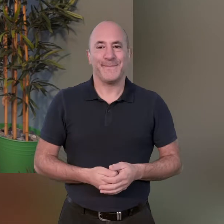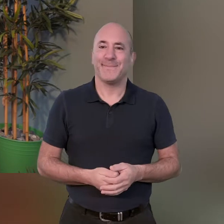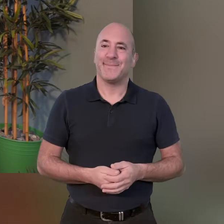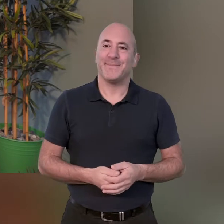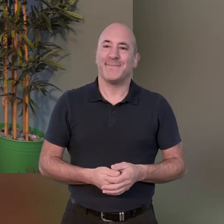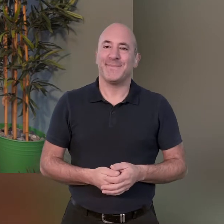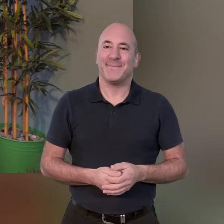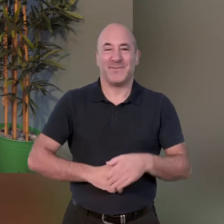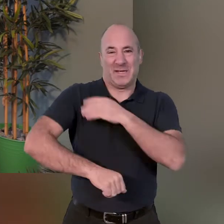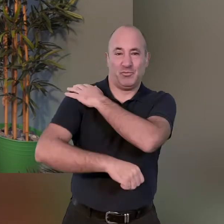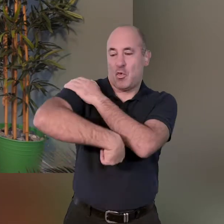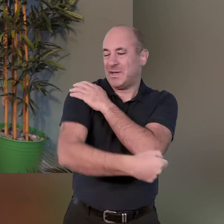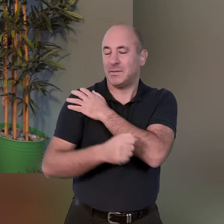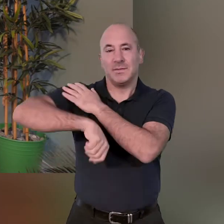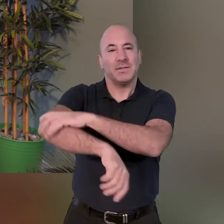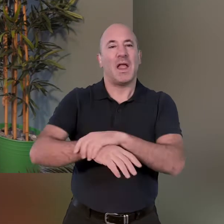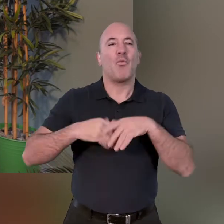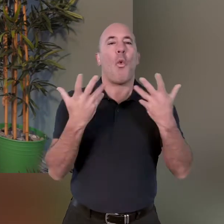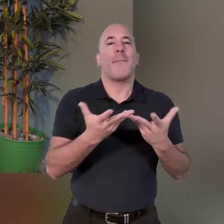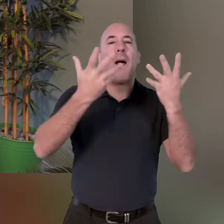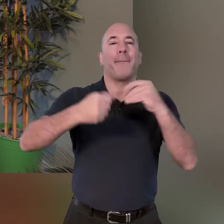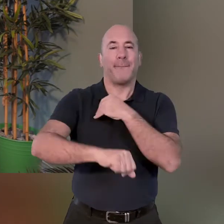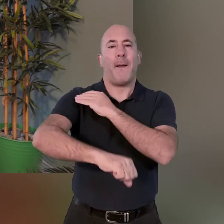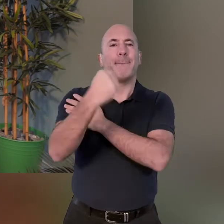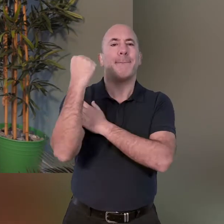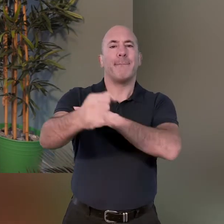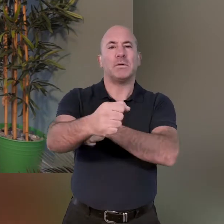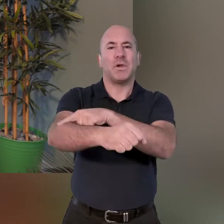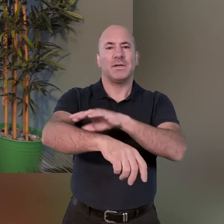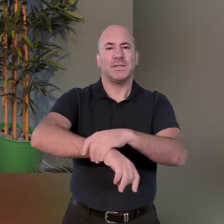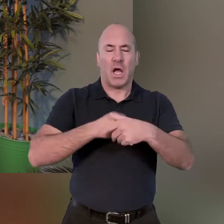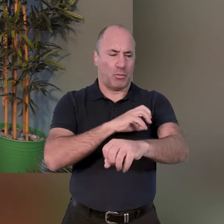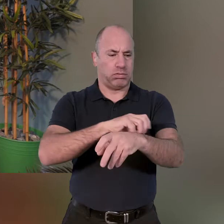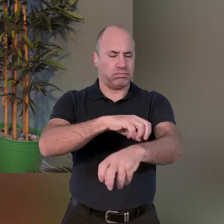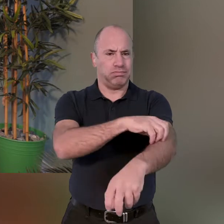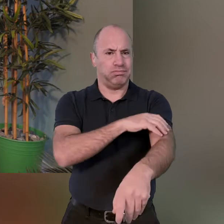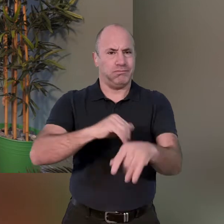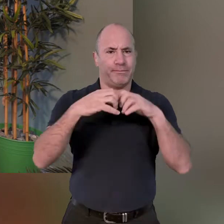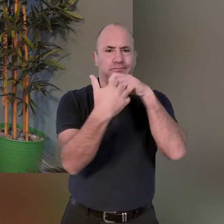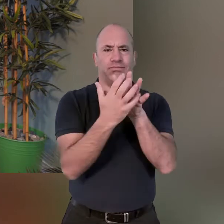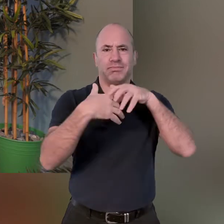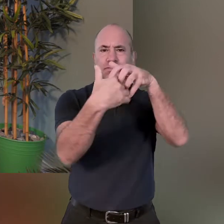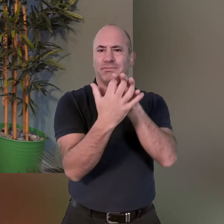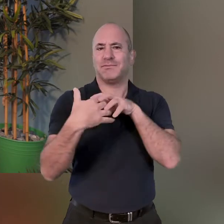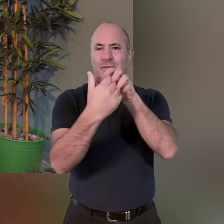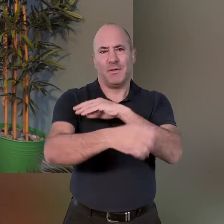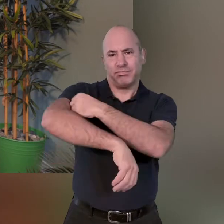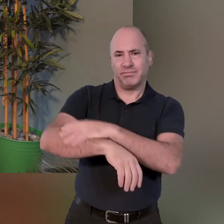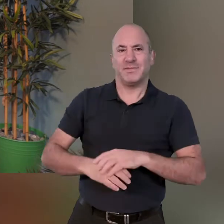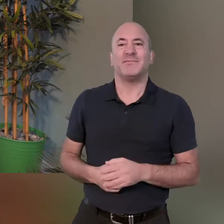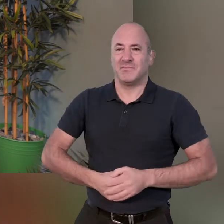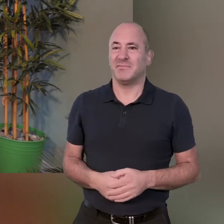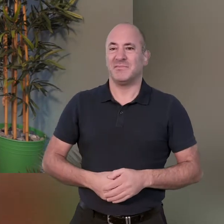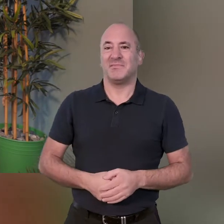getting those joints nice and warmed up. The muscles are starting to activate and get working. Good, okay,